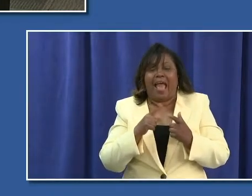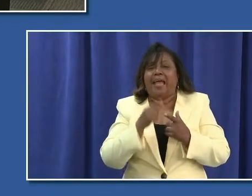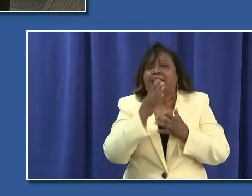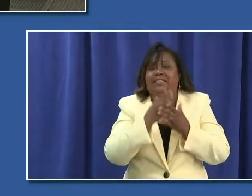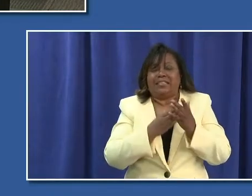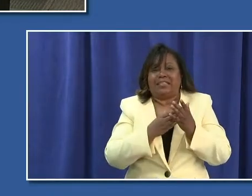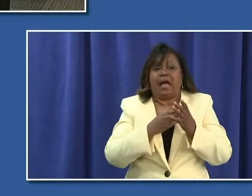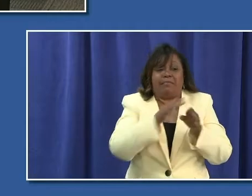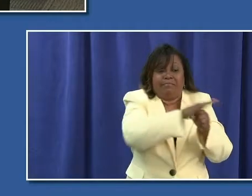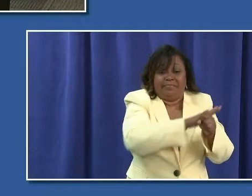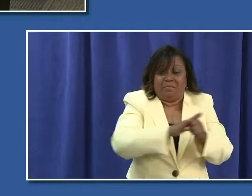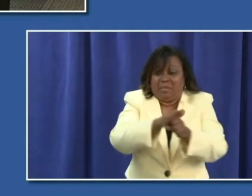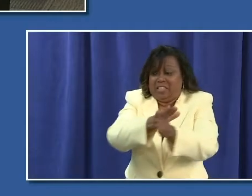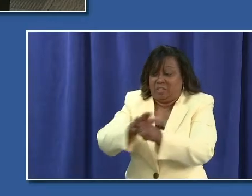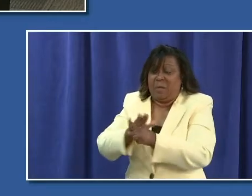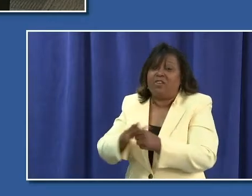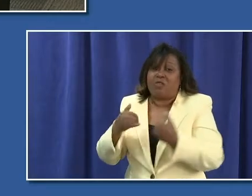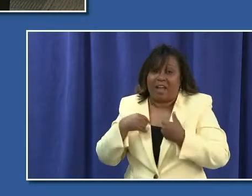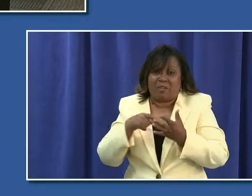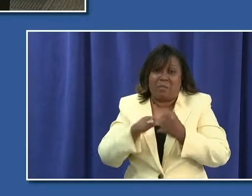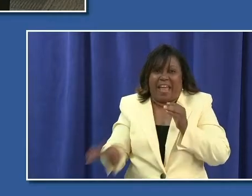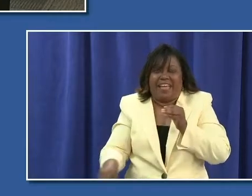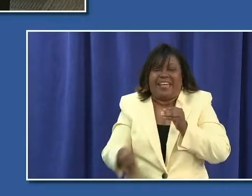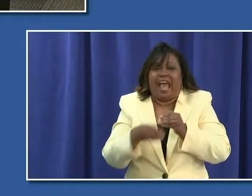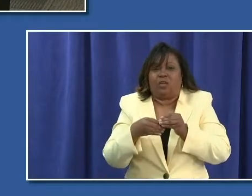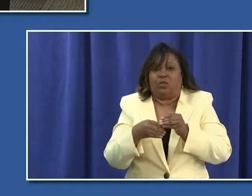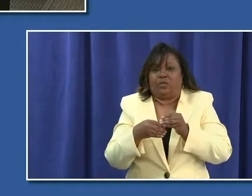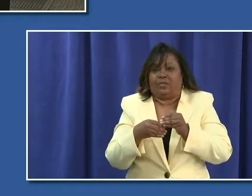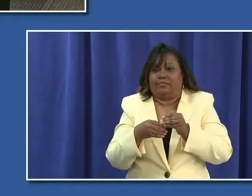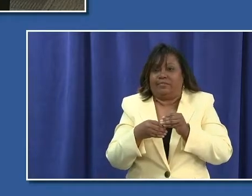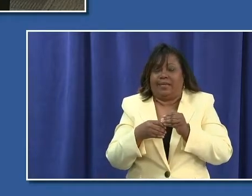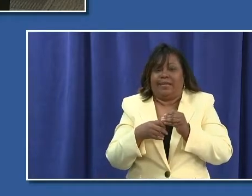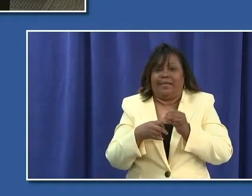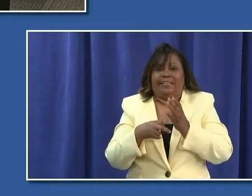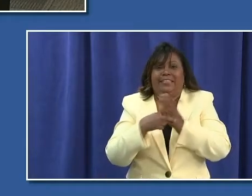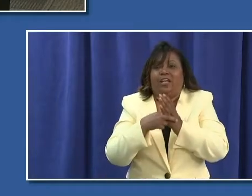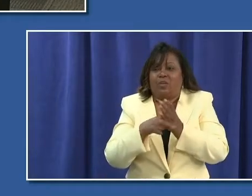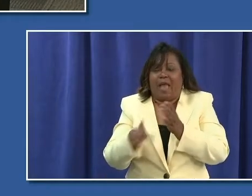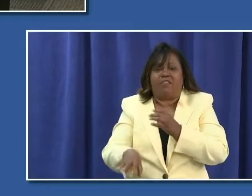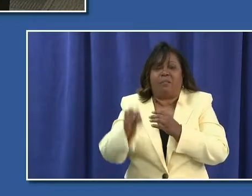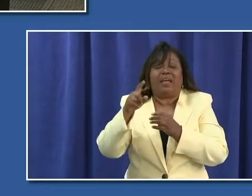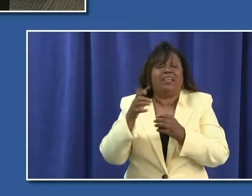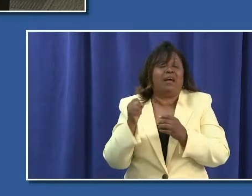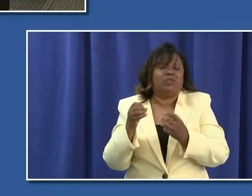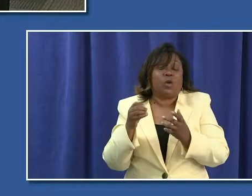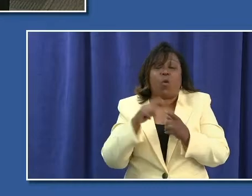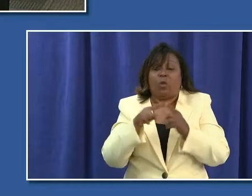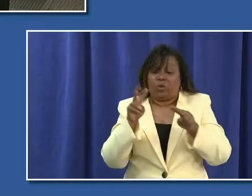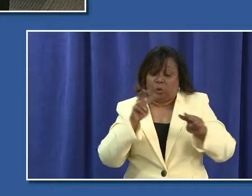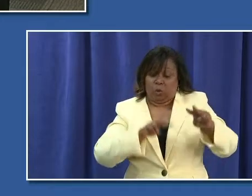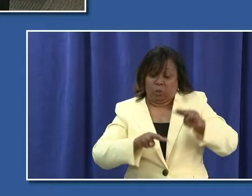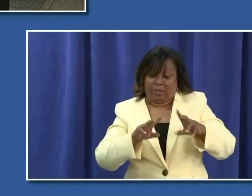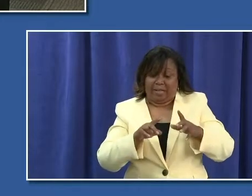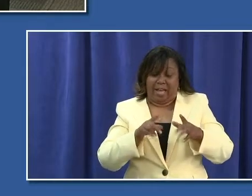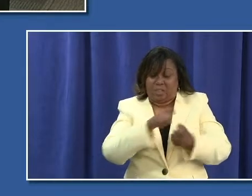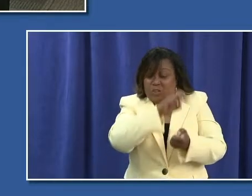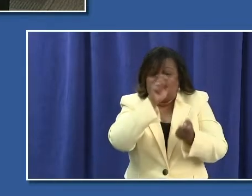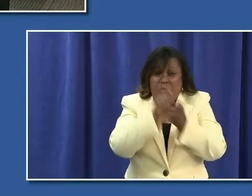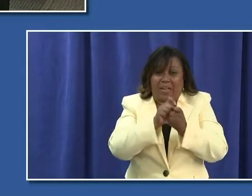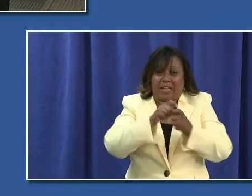some municipalities, you have to pay an extra ticket to have that picked up. So when you look at